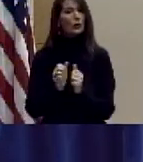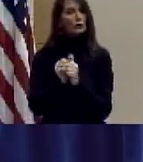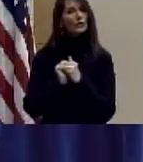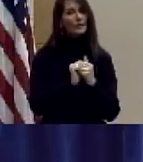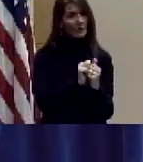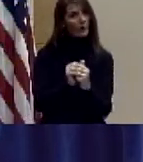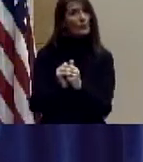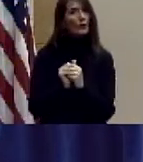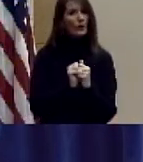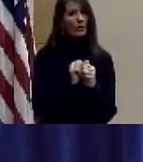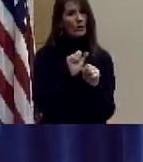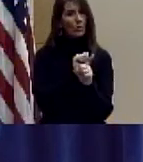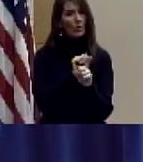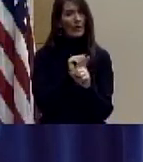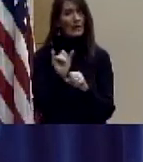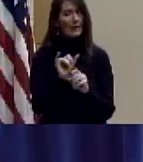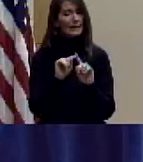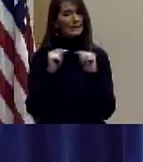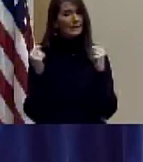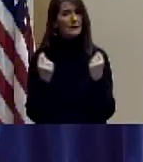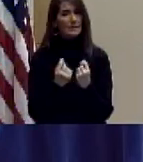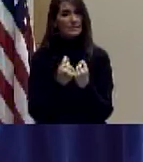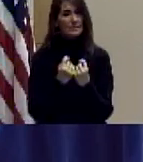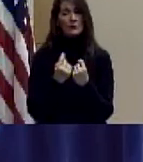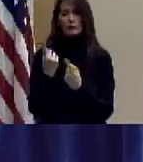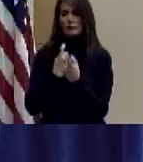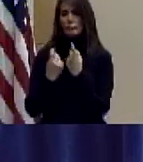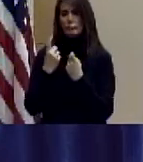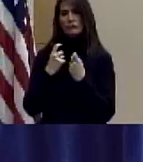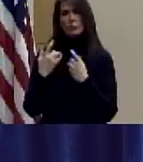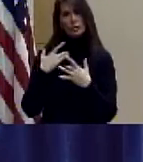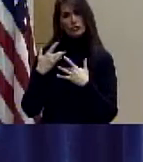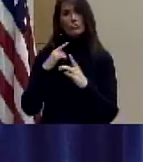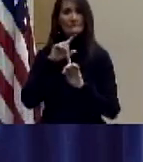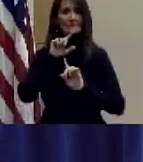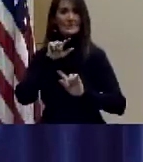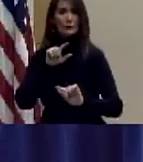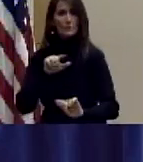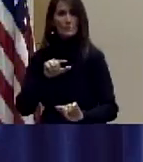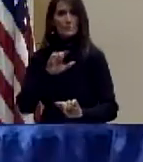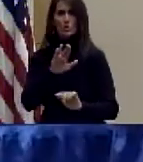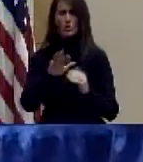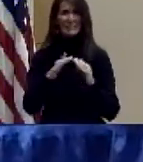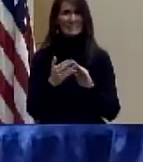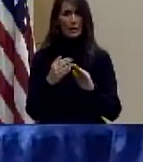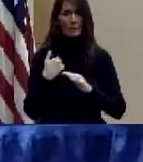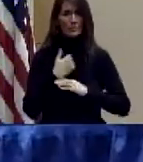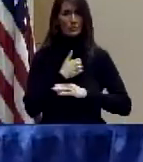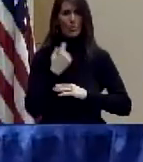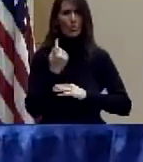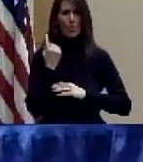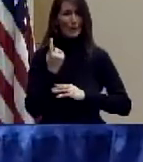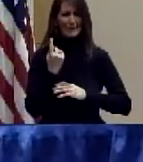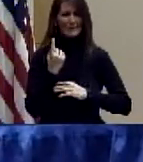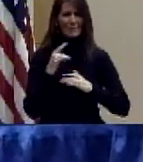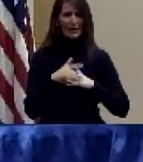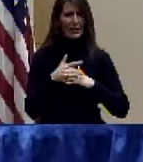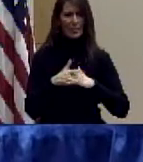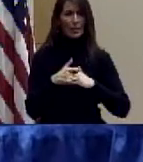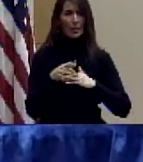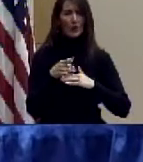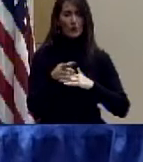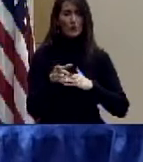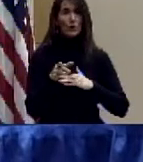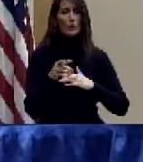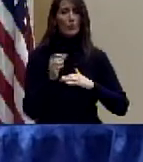as a team to answer resident questions or concerns, and your town board members are always available to serve as your voice,